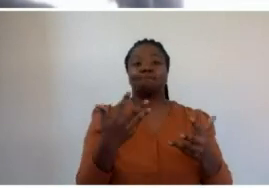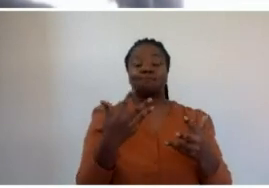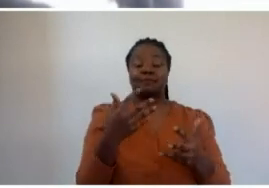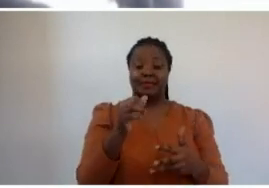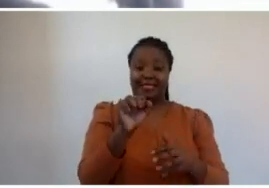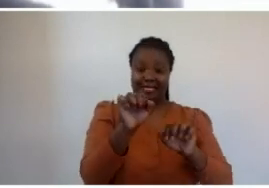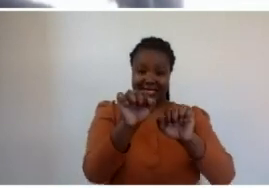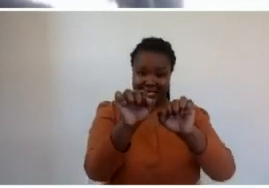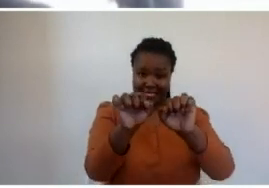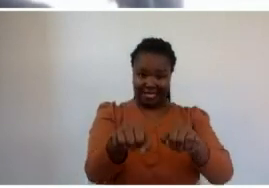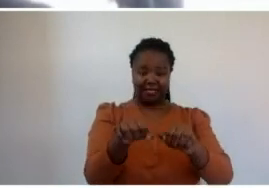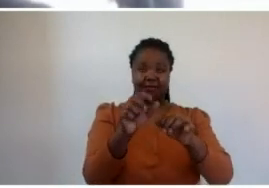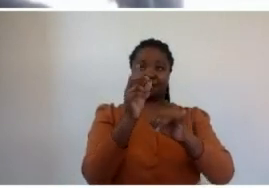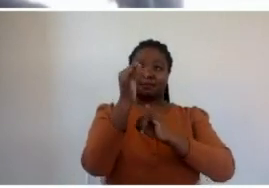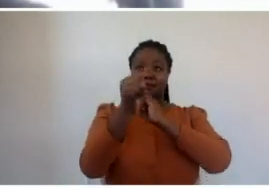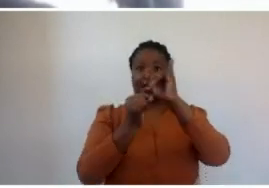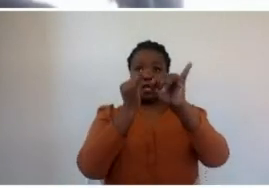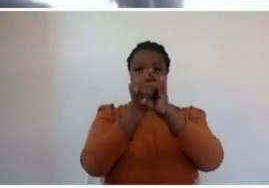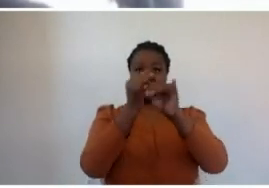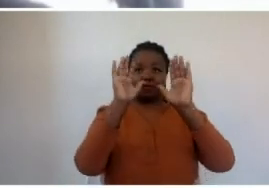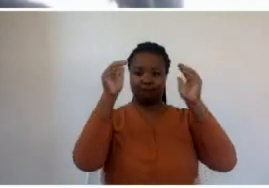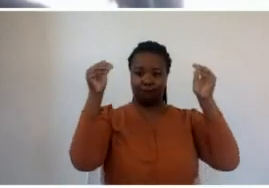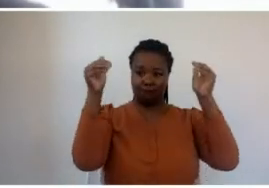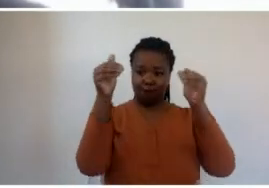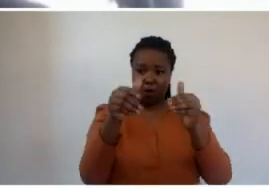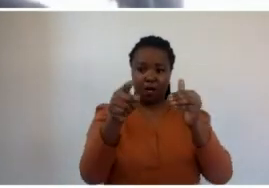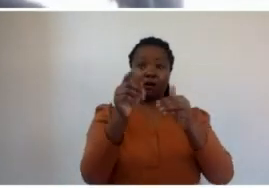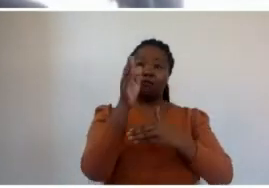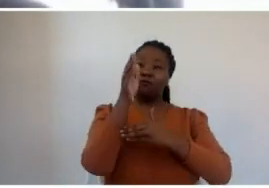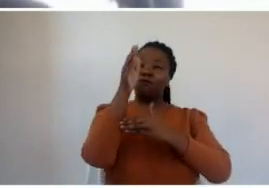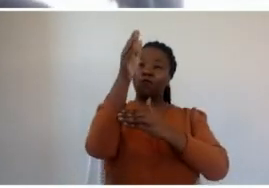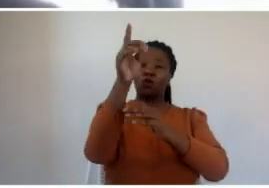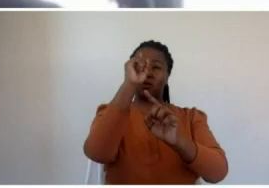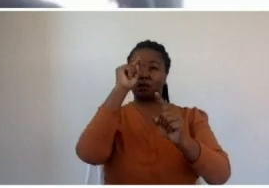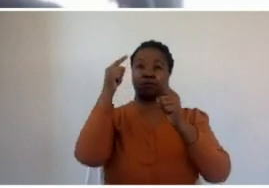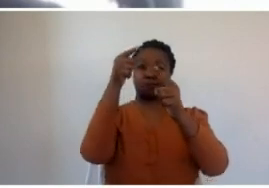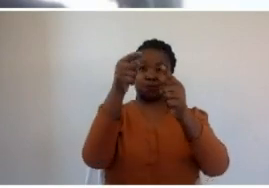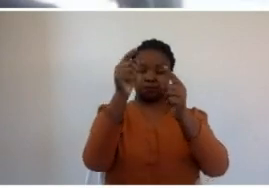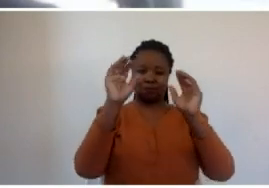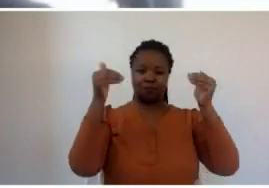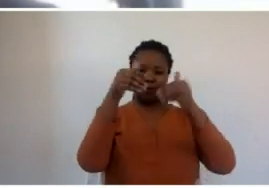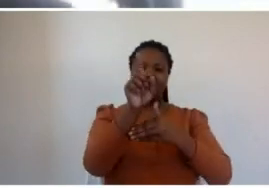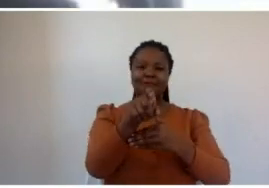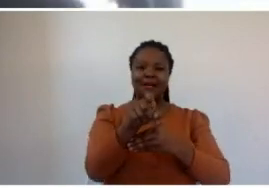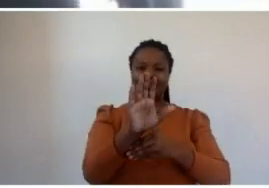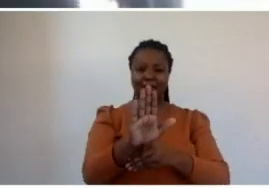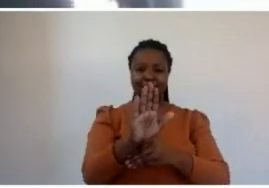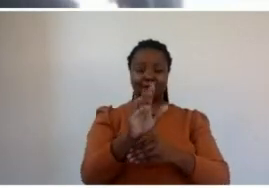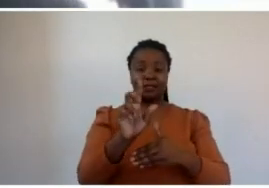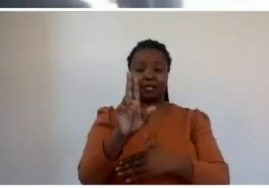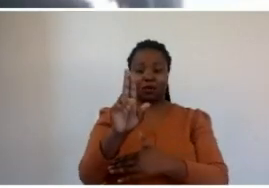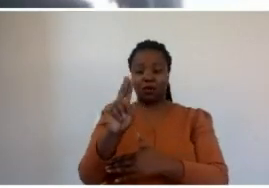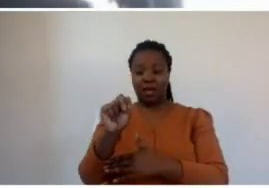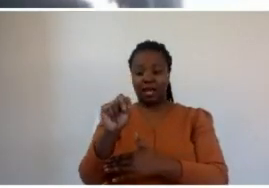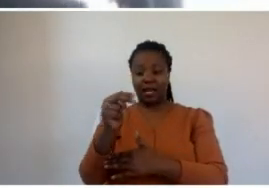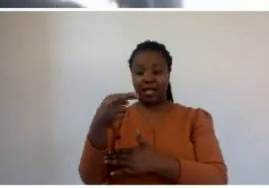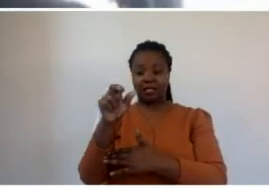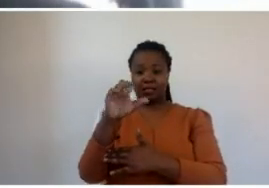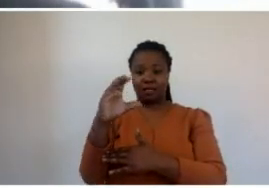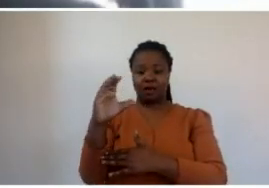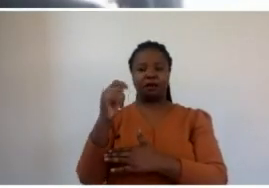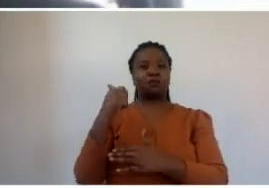to this ambition, to this objective of inclusion. And for UNHCR, it does begin, if I